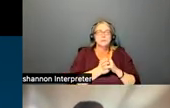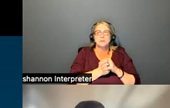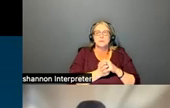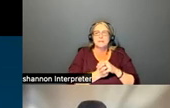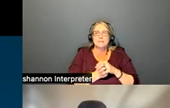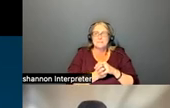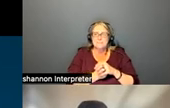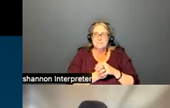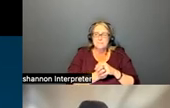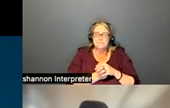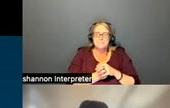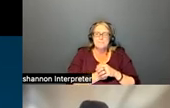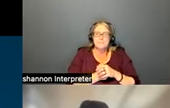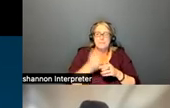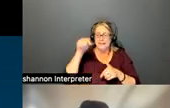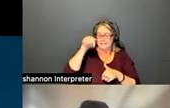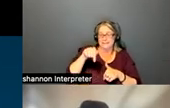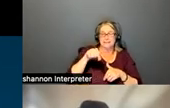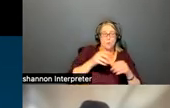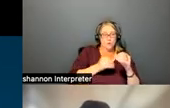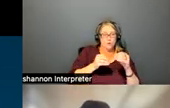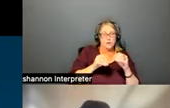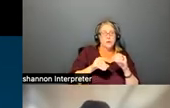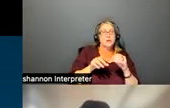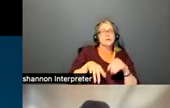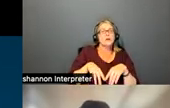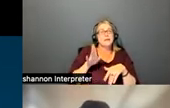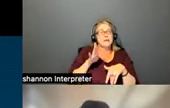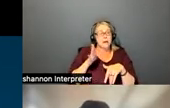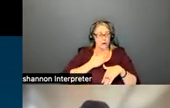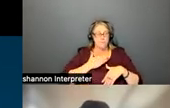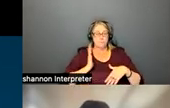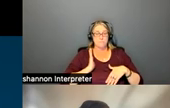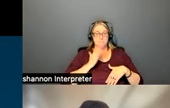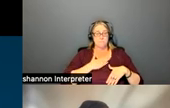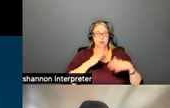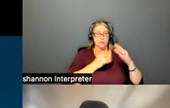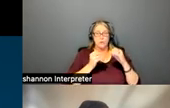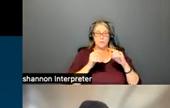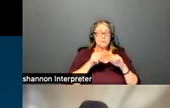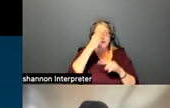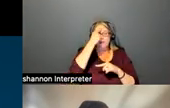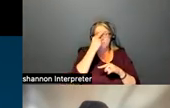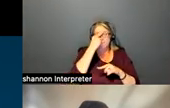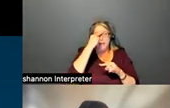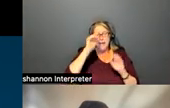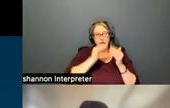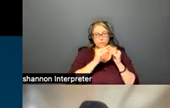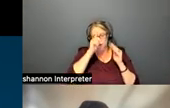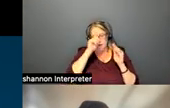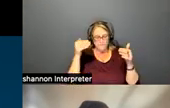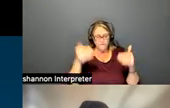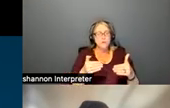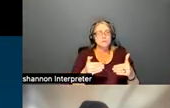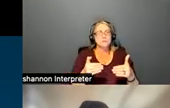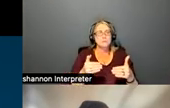in our organization, we have someone who's focused on Latin communities within advocacy.